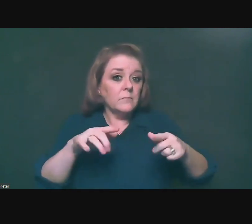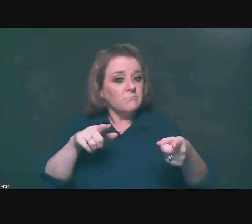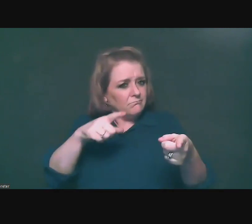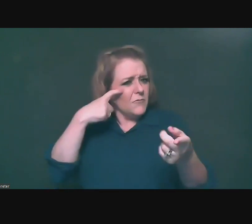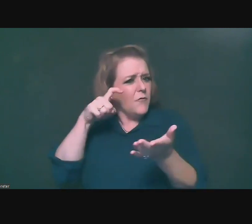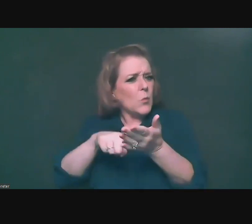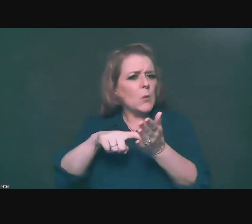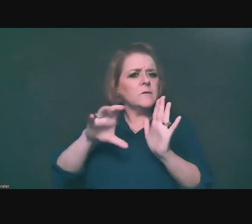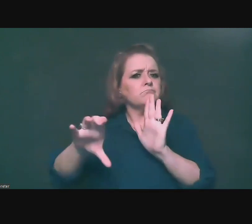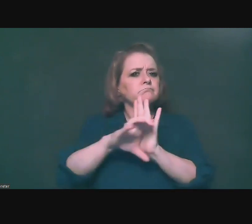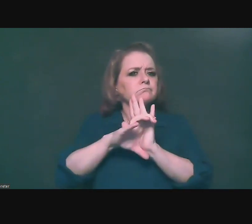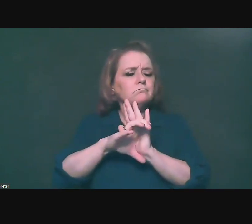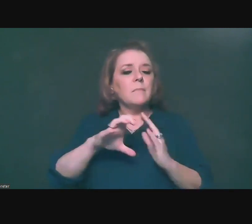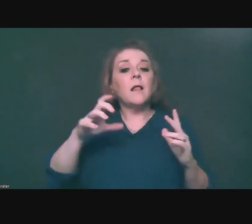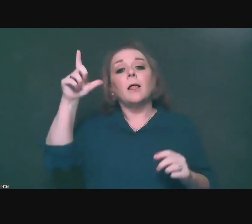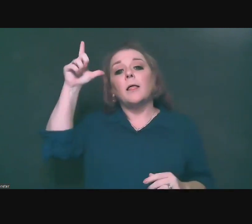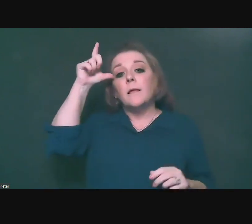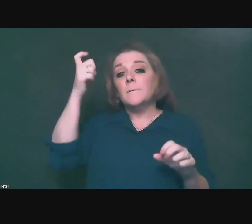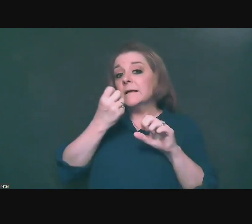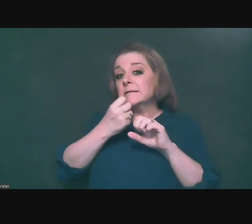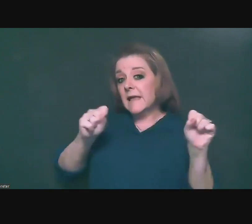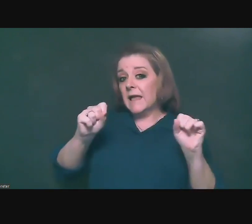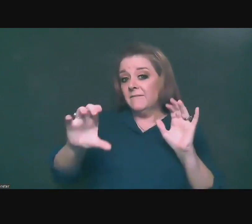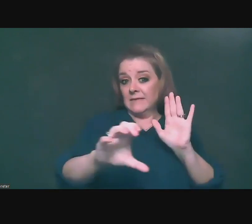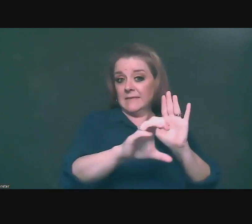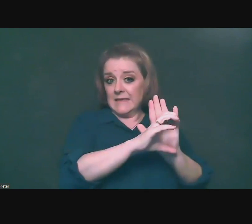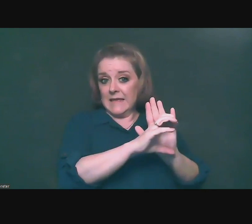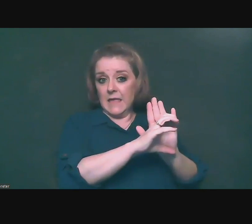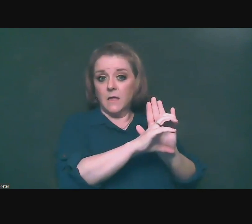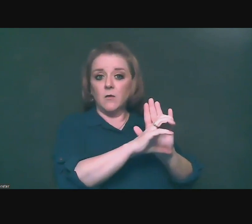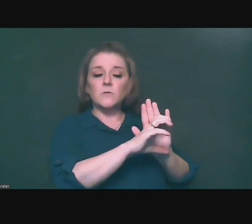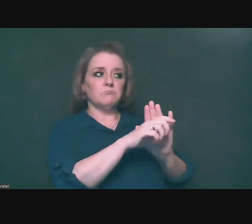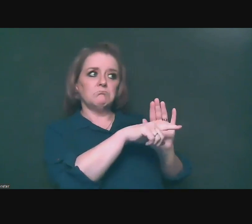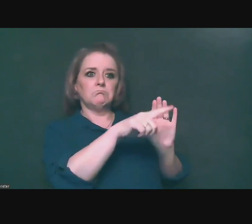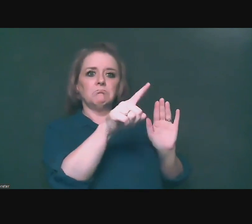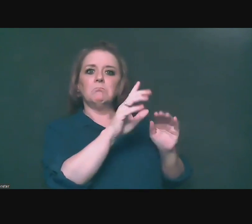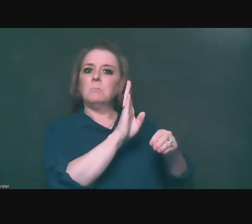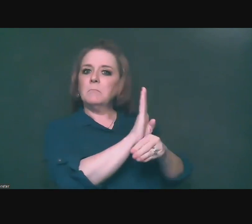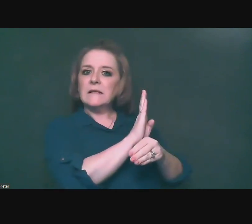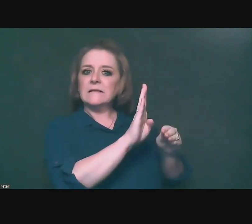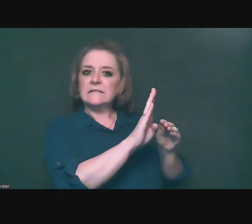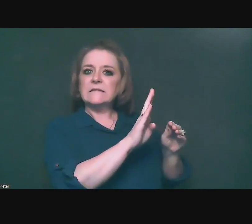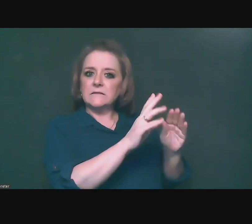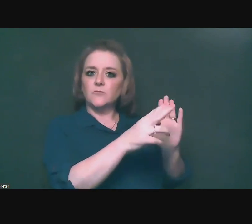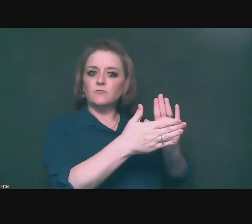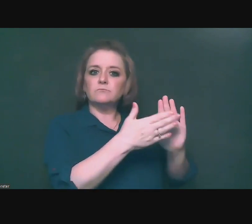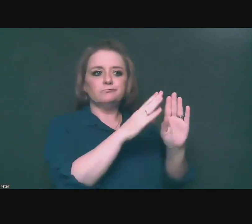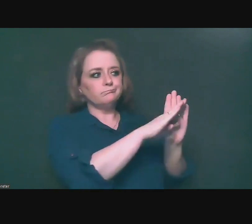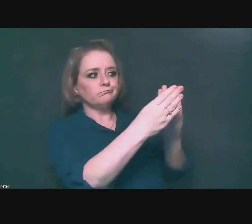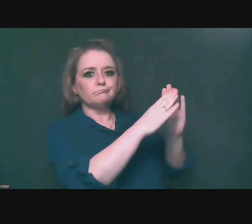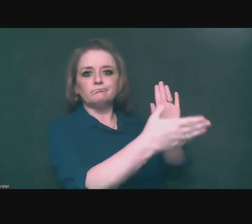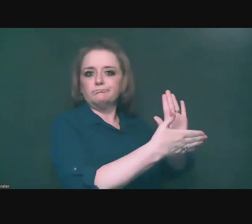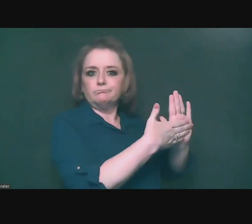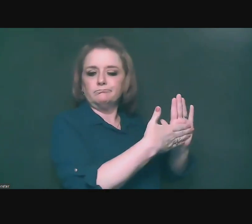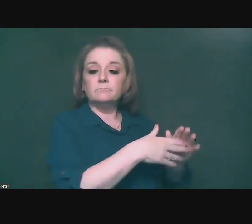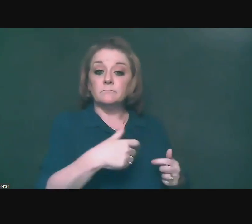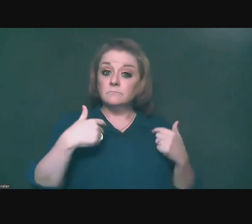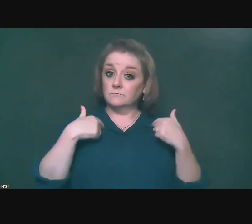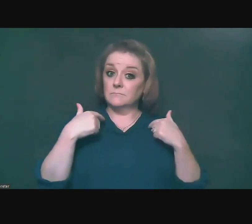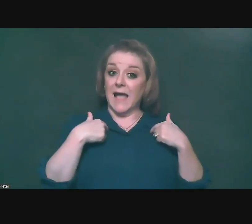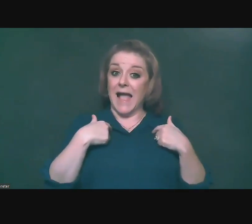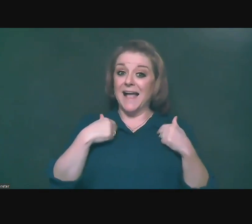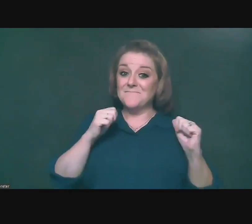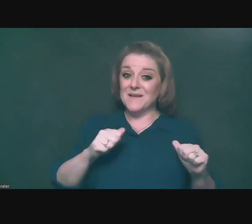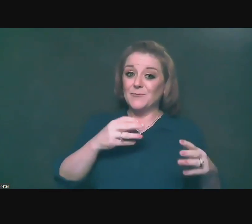Safe decals on the doors of many businesses. Now, I've had the honor of delivering many of these to our county